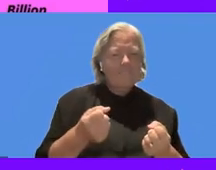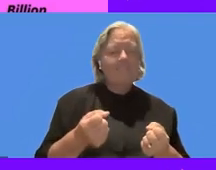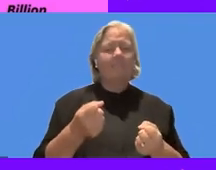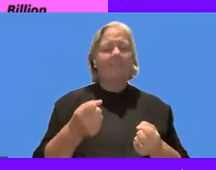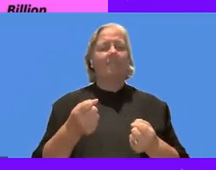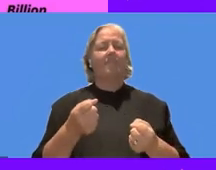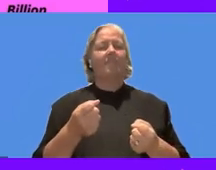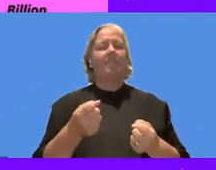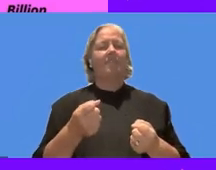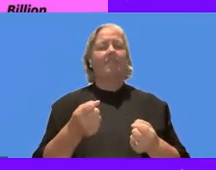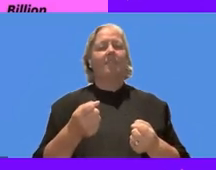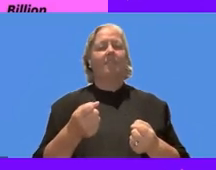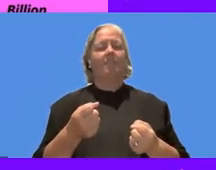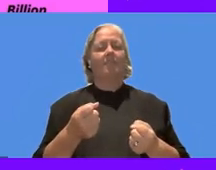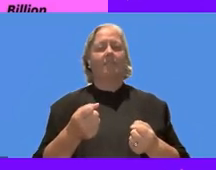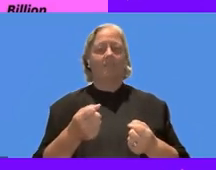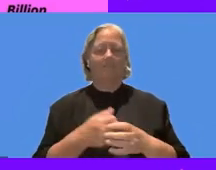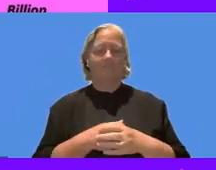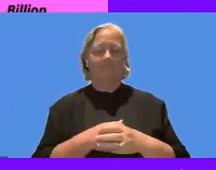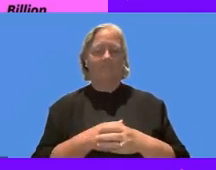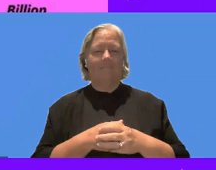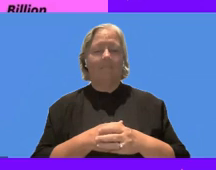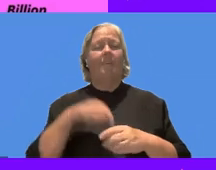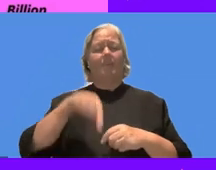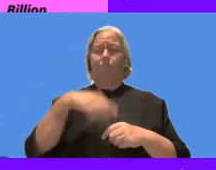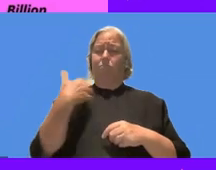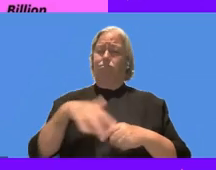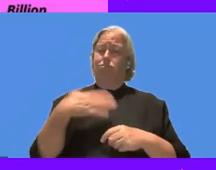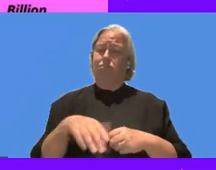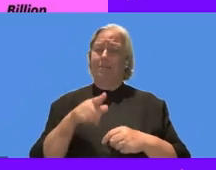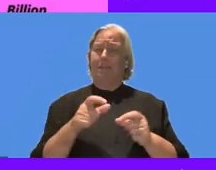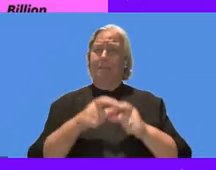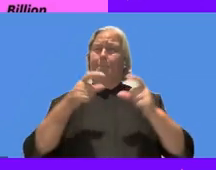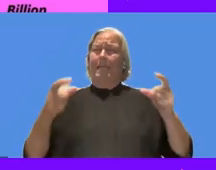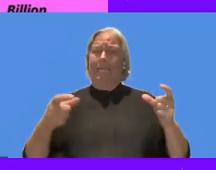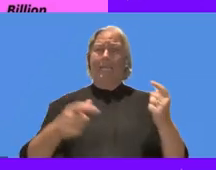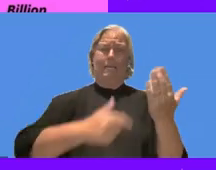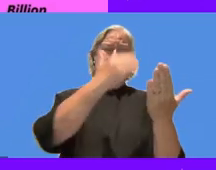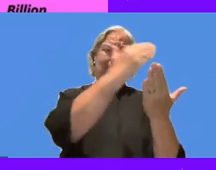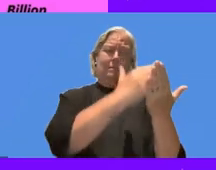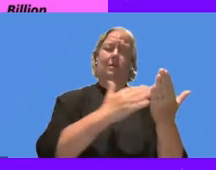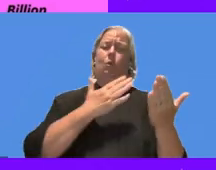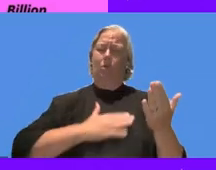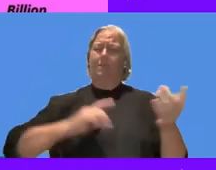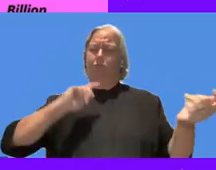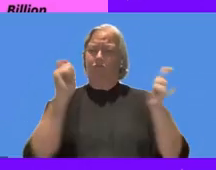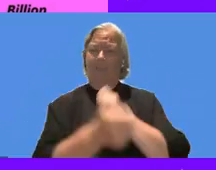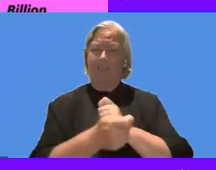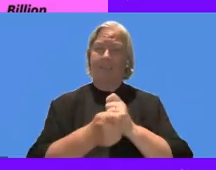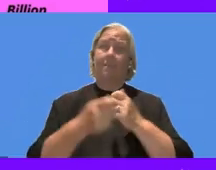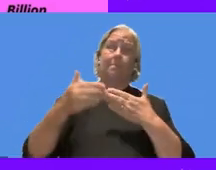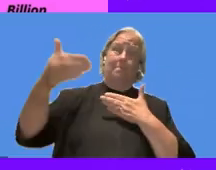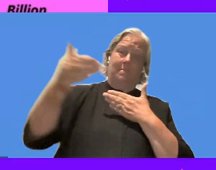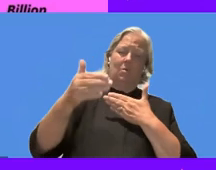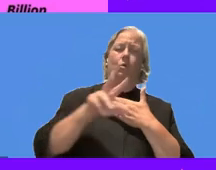achieve the SDGs. This is a big agenda that we said, look, we are going to change the world by 2030. But have we